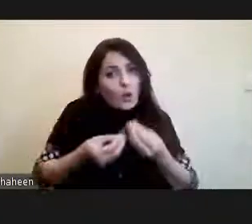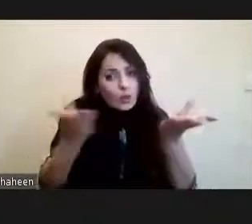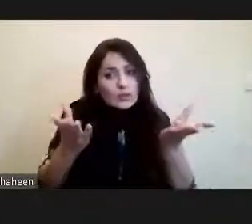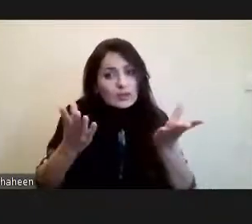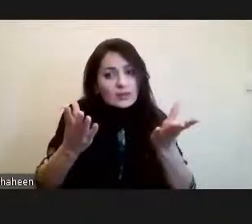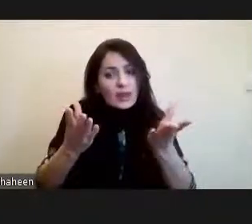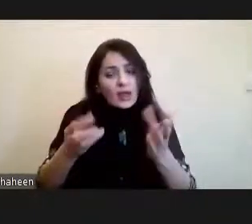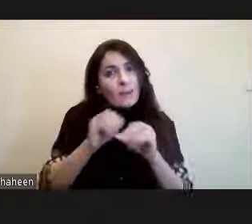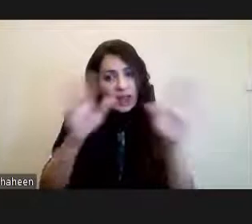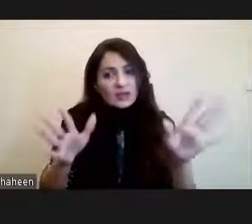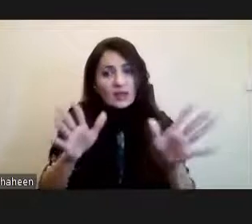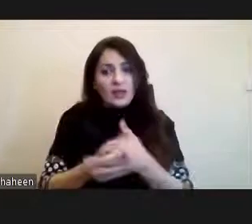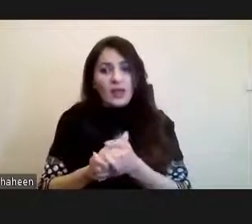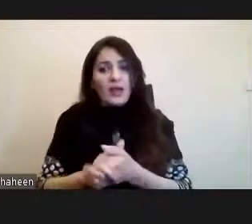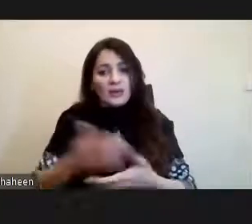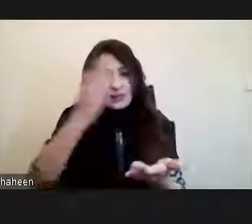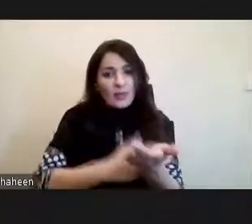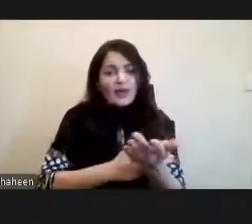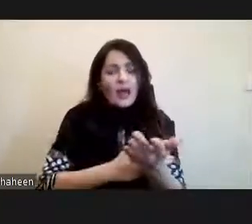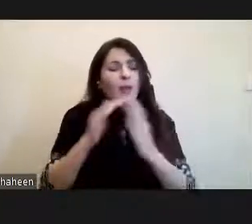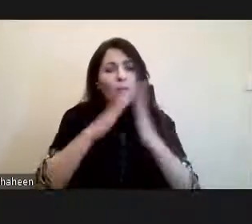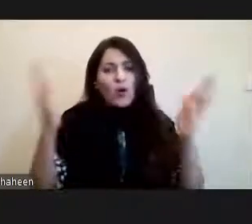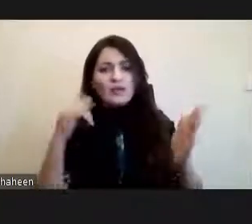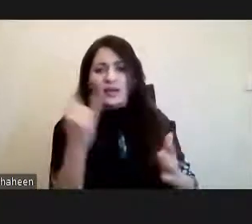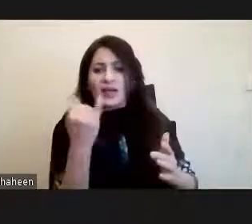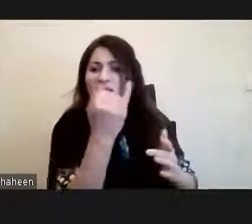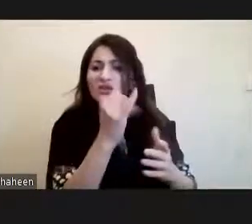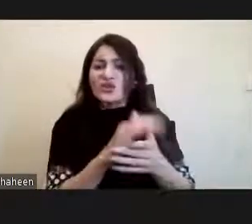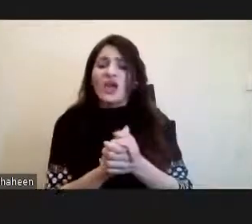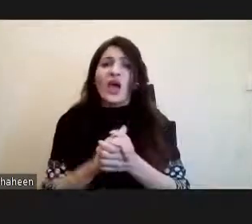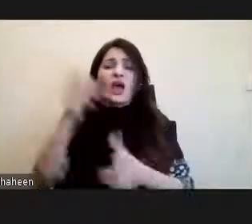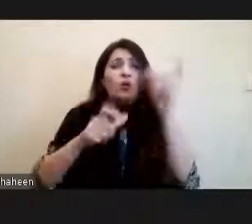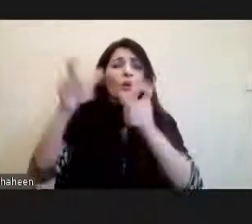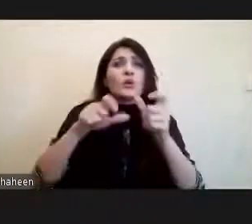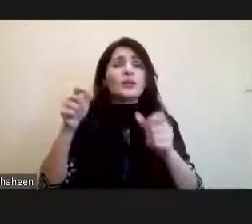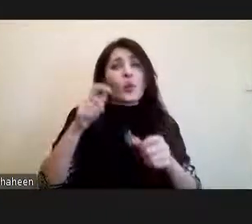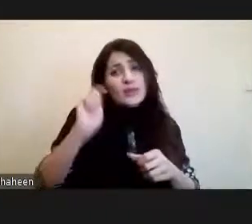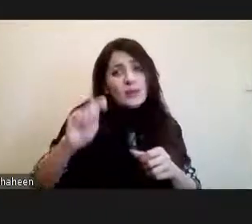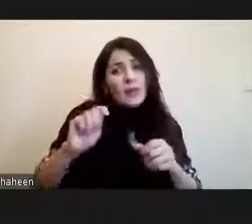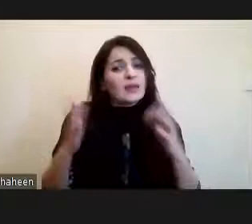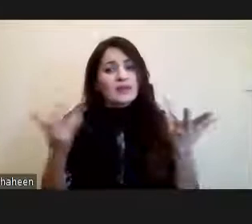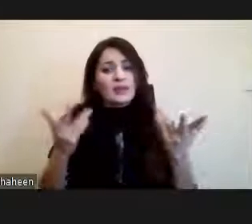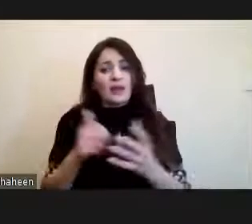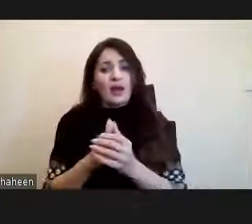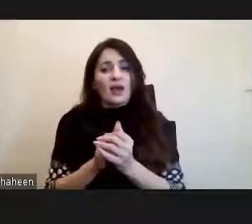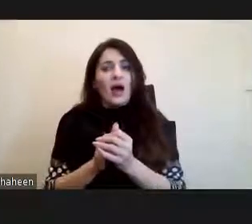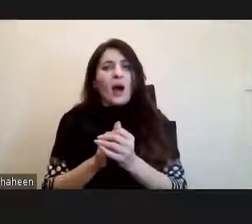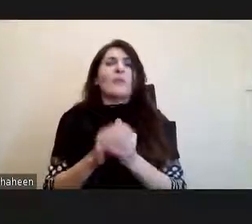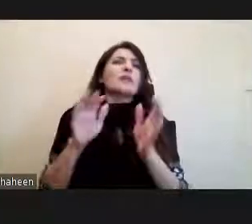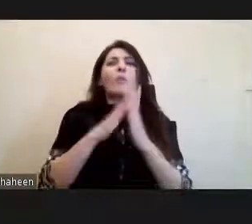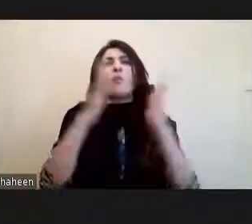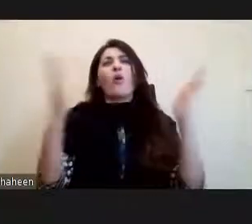but how they wanted to use it. We conducted surveys, one-on-one interviews, did early prototyping, and even ran multiple